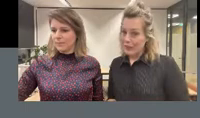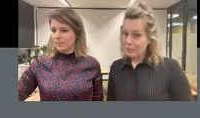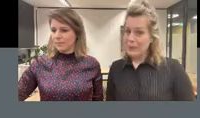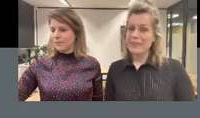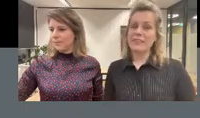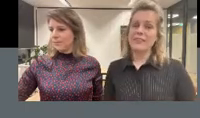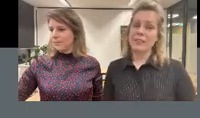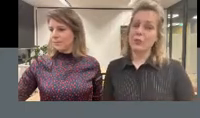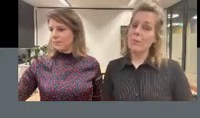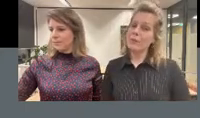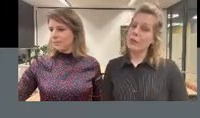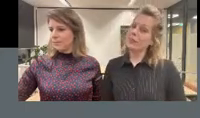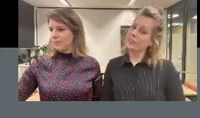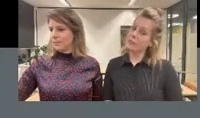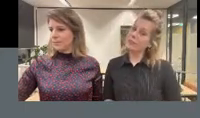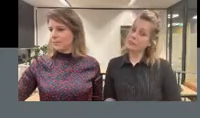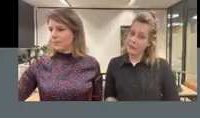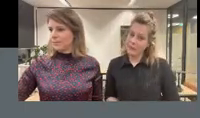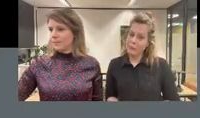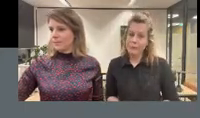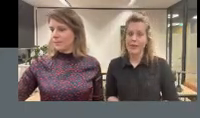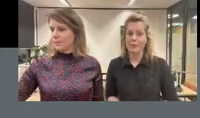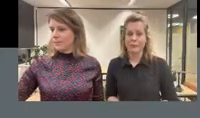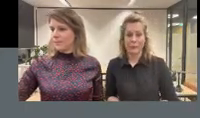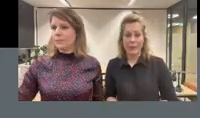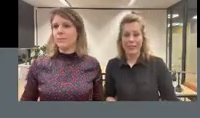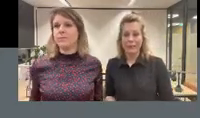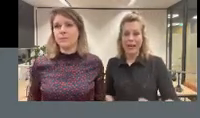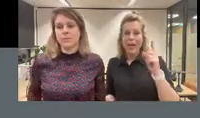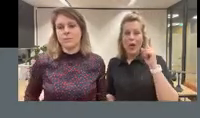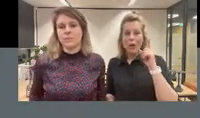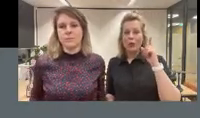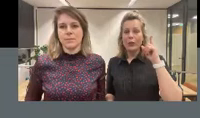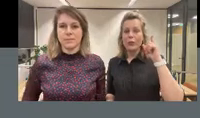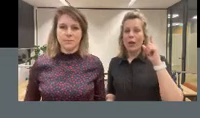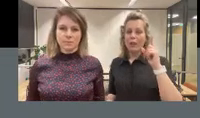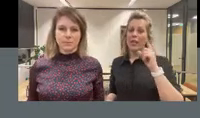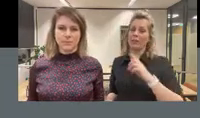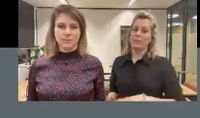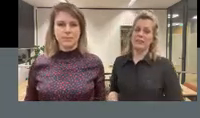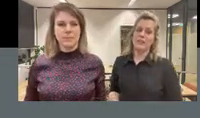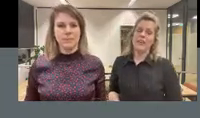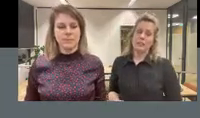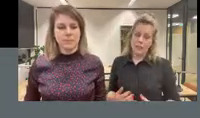of CPTSD, trauma-focused therapy is best provided by only one therapist, so